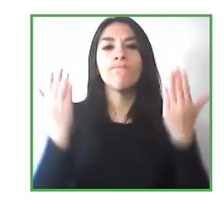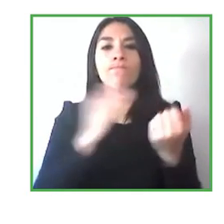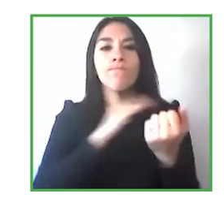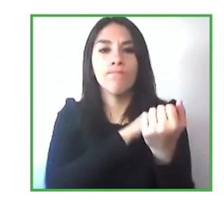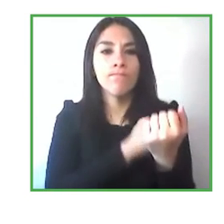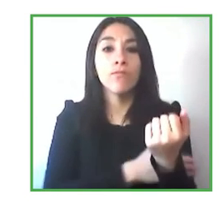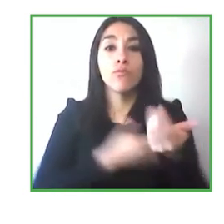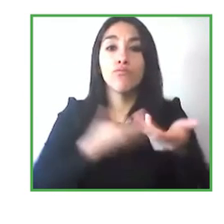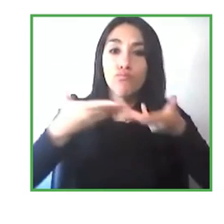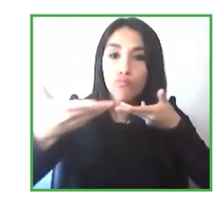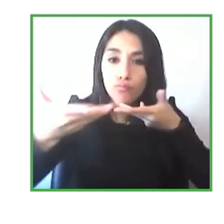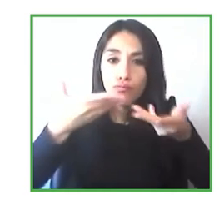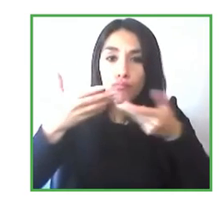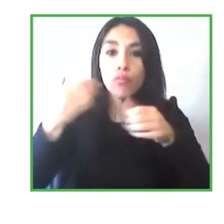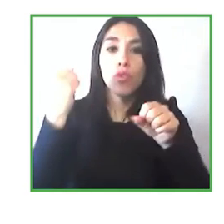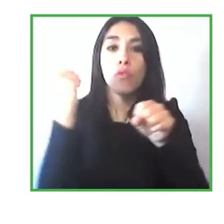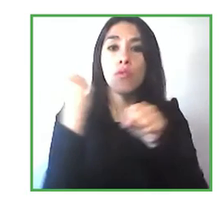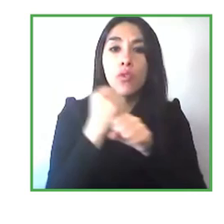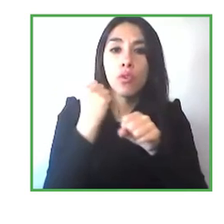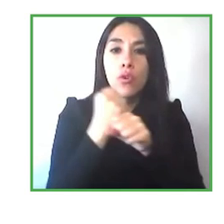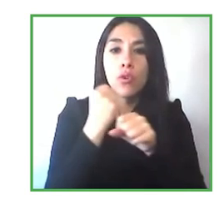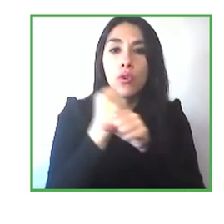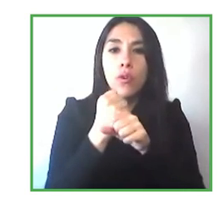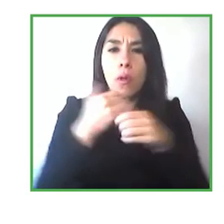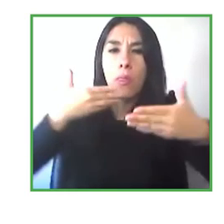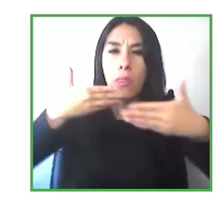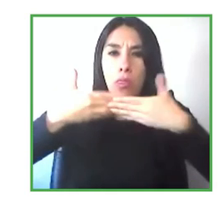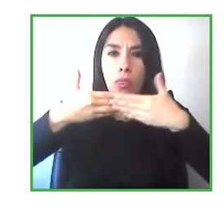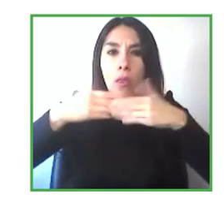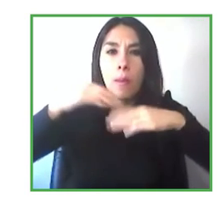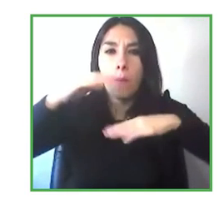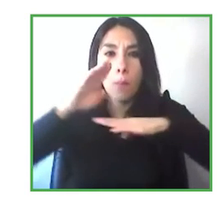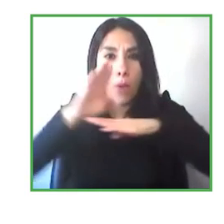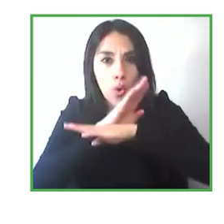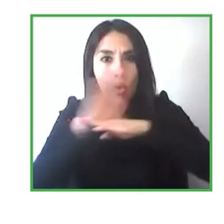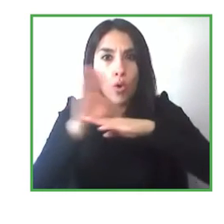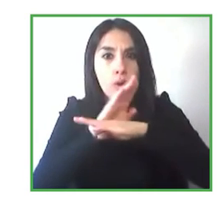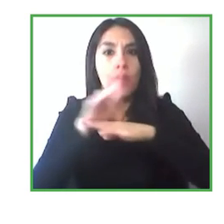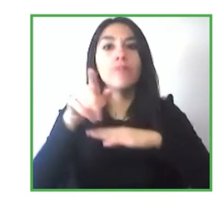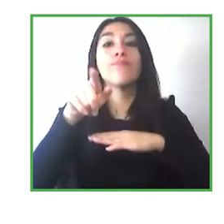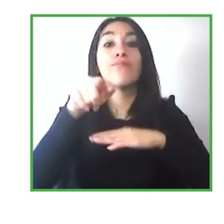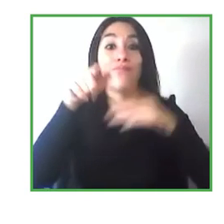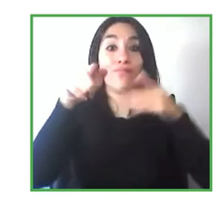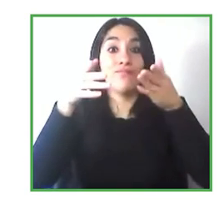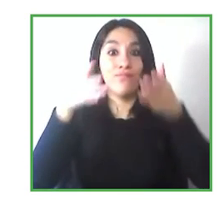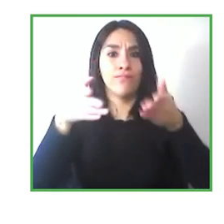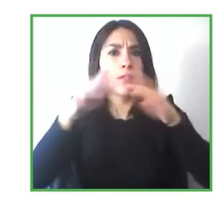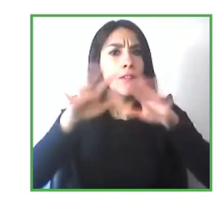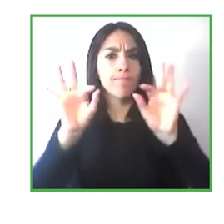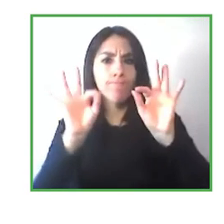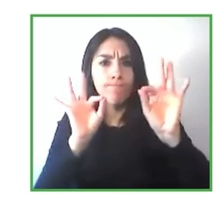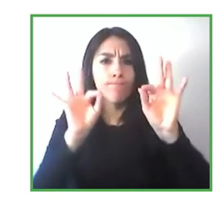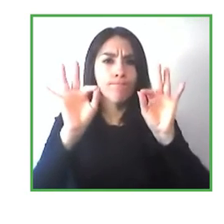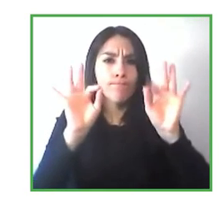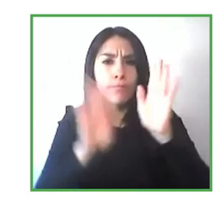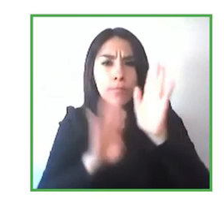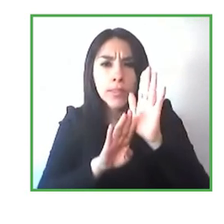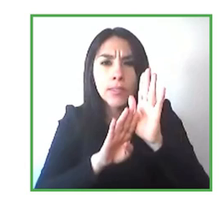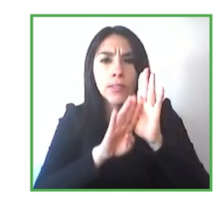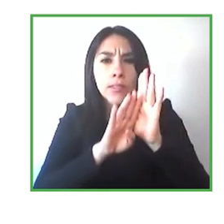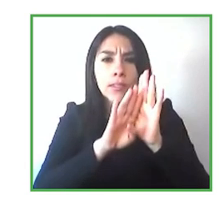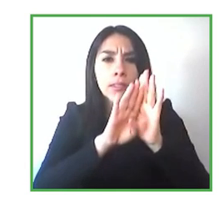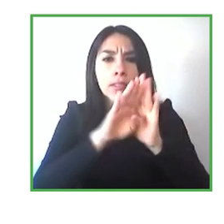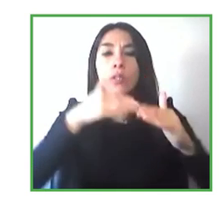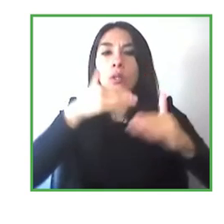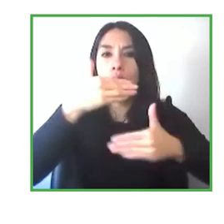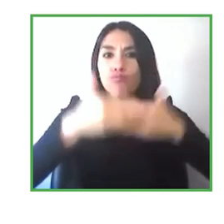to companies. And when they started to feel more confident, they started to realize that this process was not as complex as it seemed,